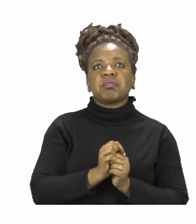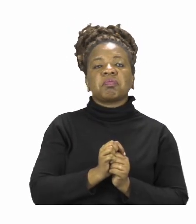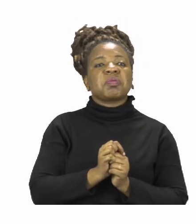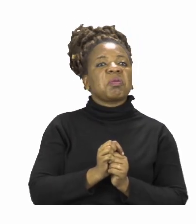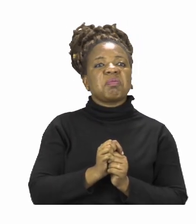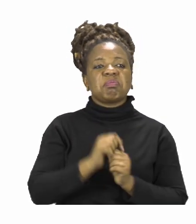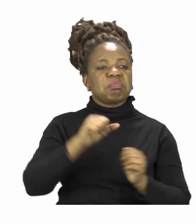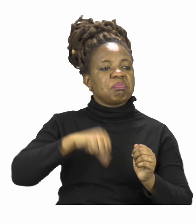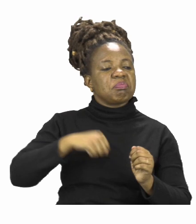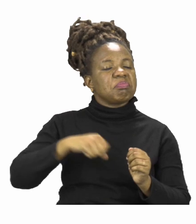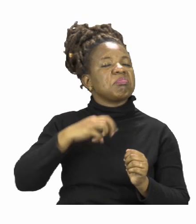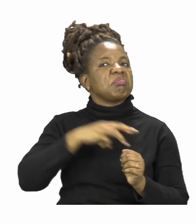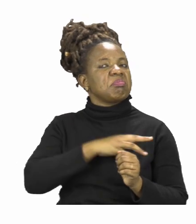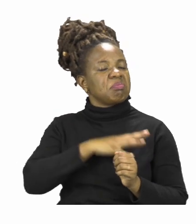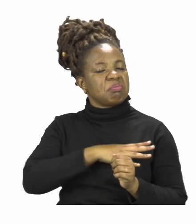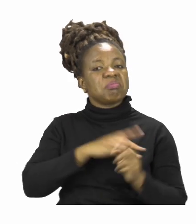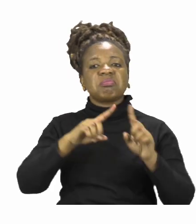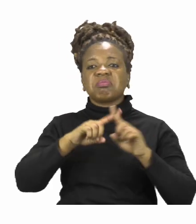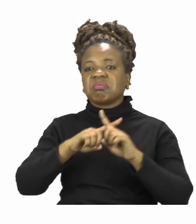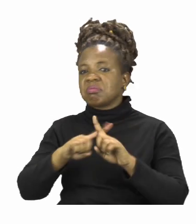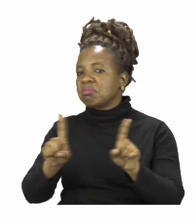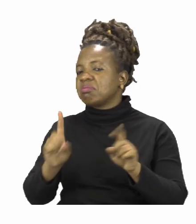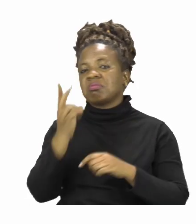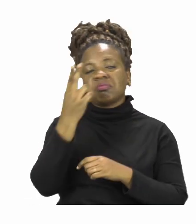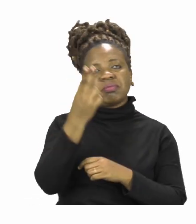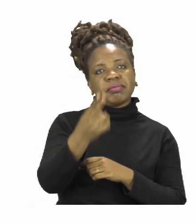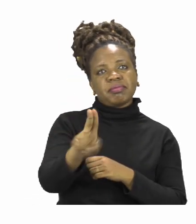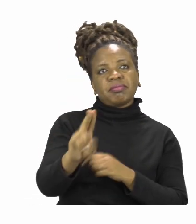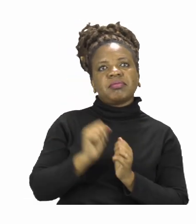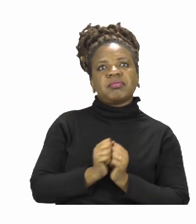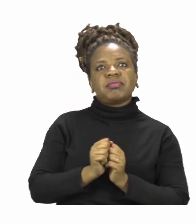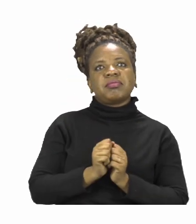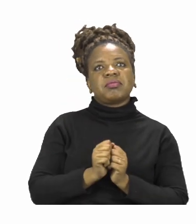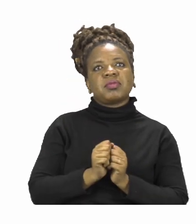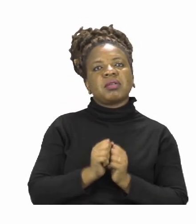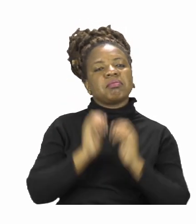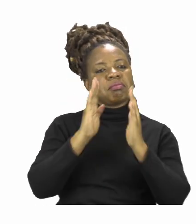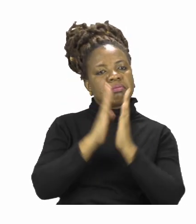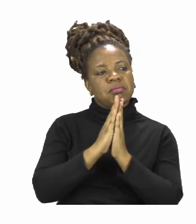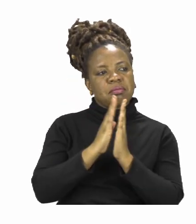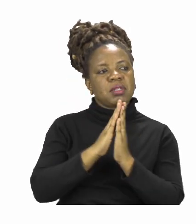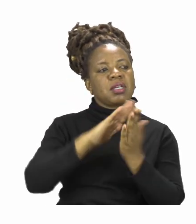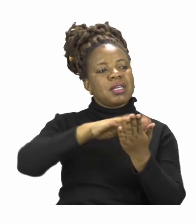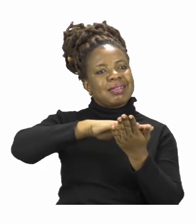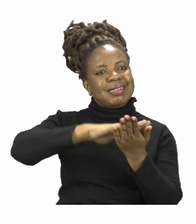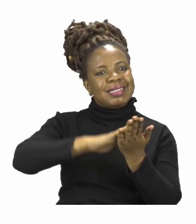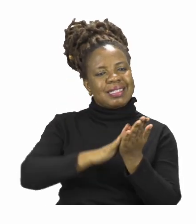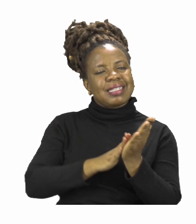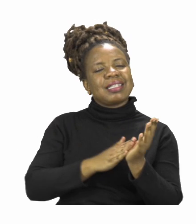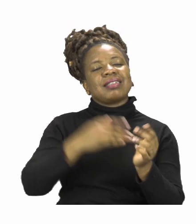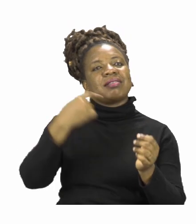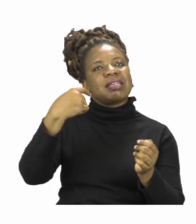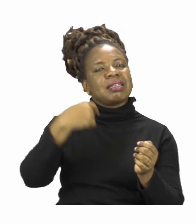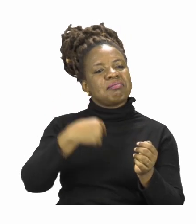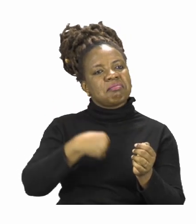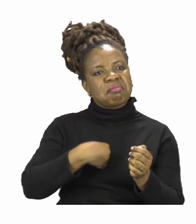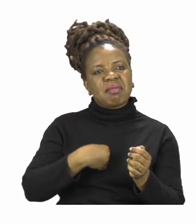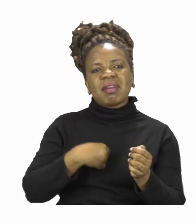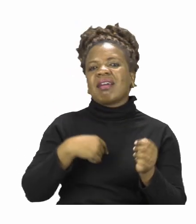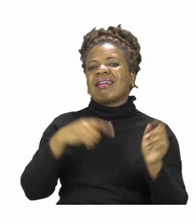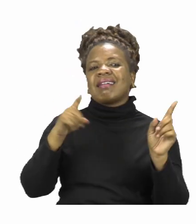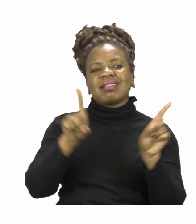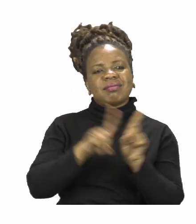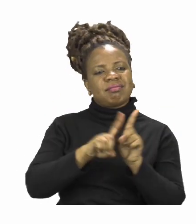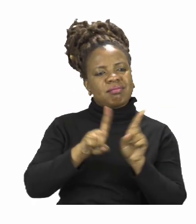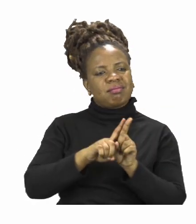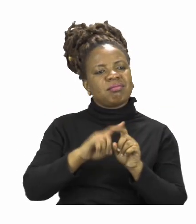different. I don't want you to treat me any differently now that you know. I